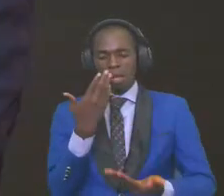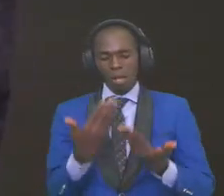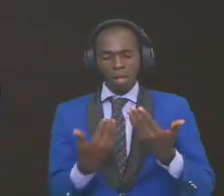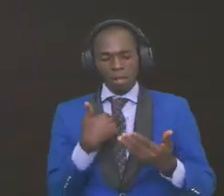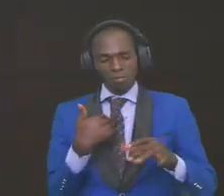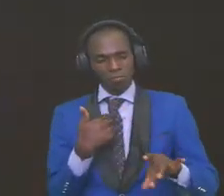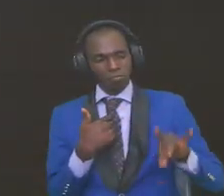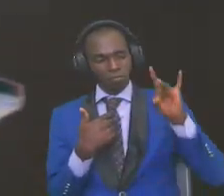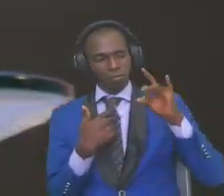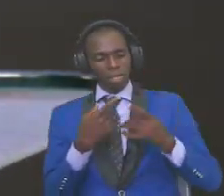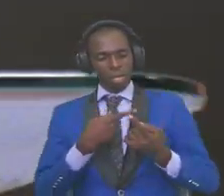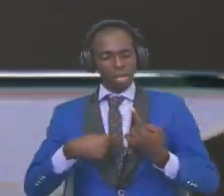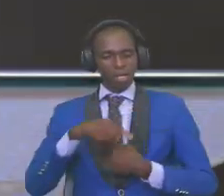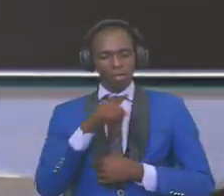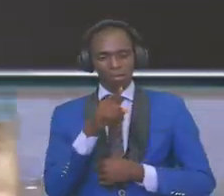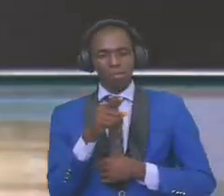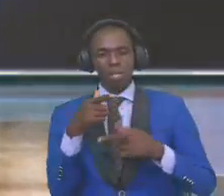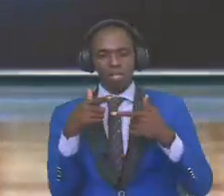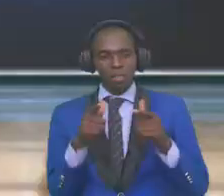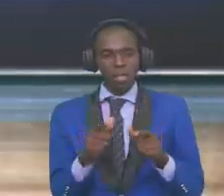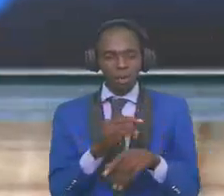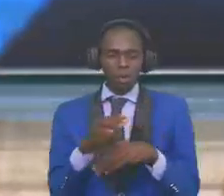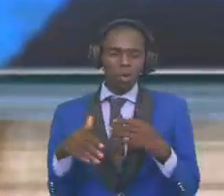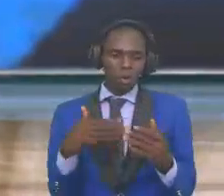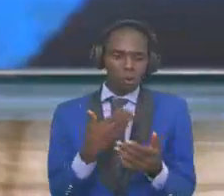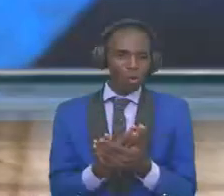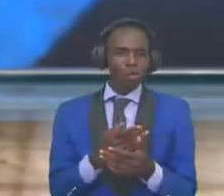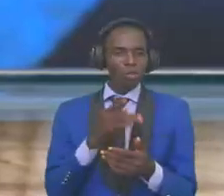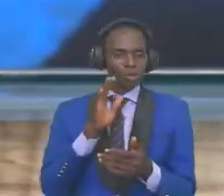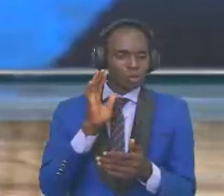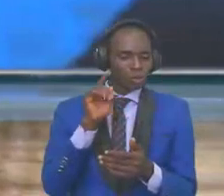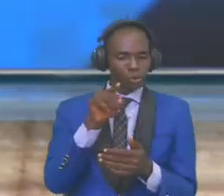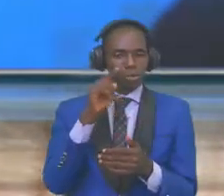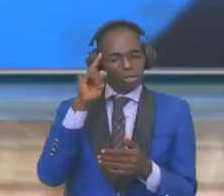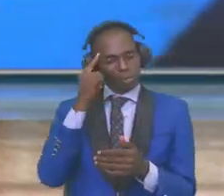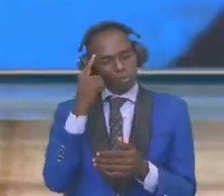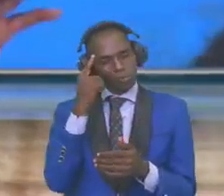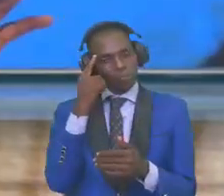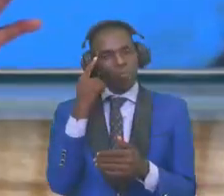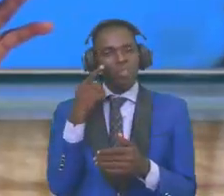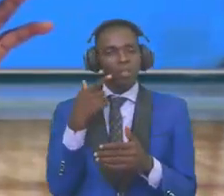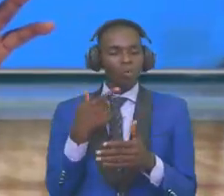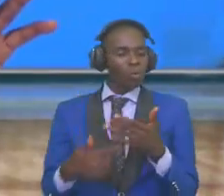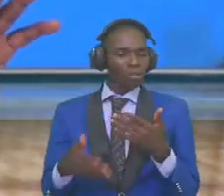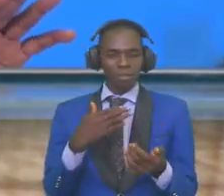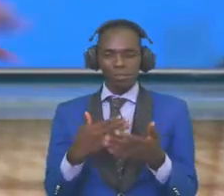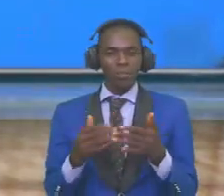you, let all your things, whatever your emotion, whatever the